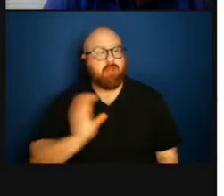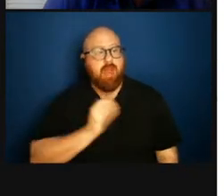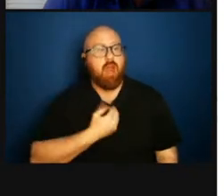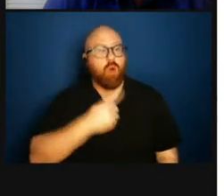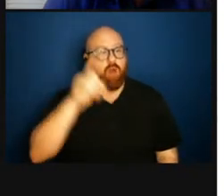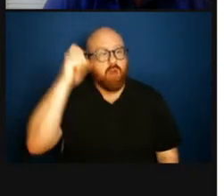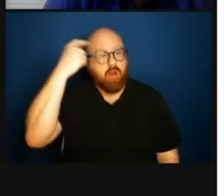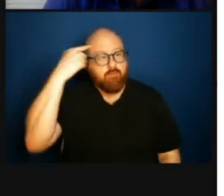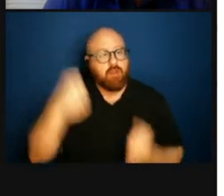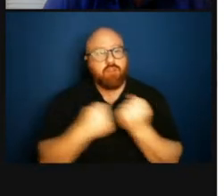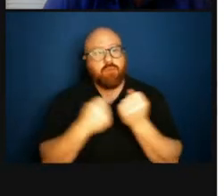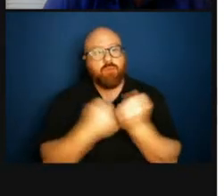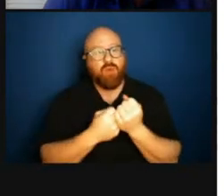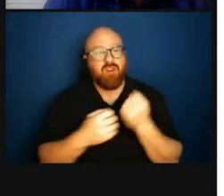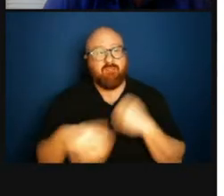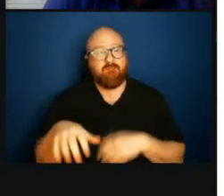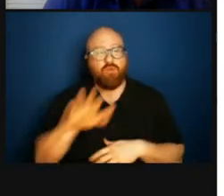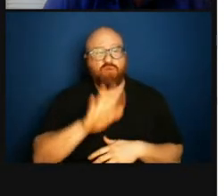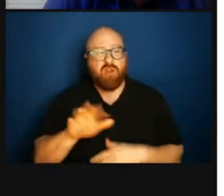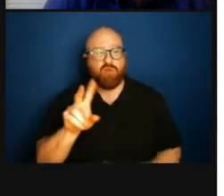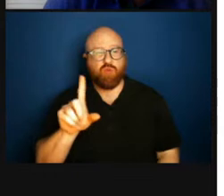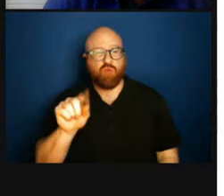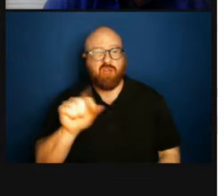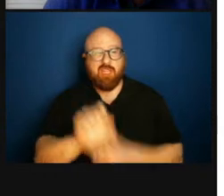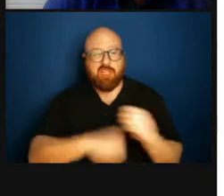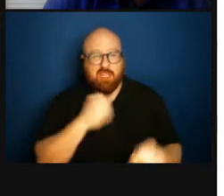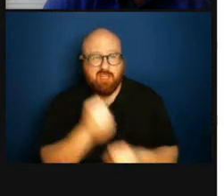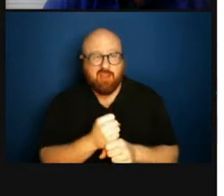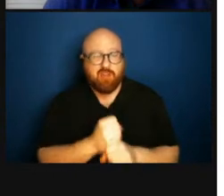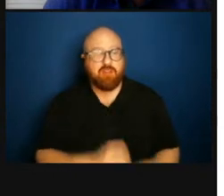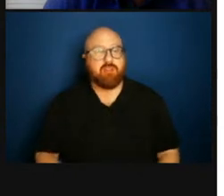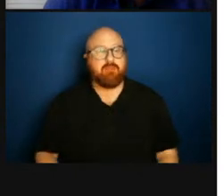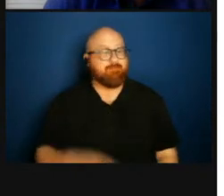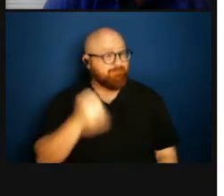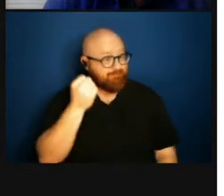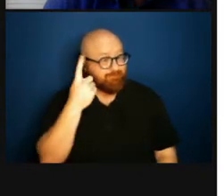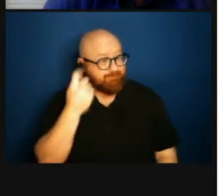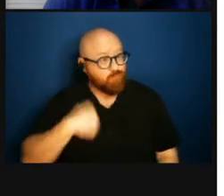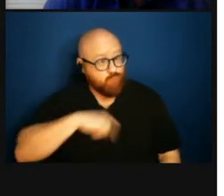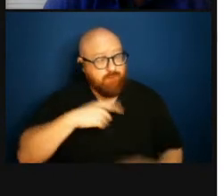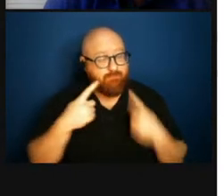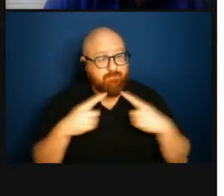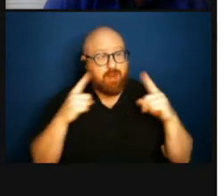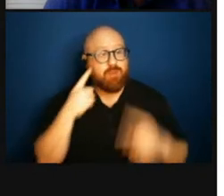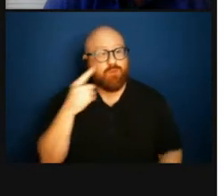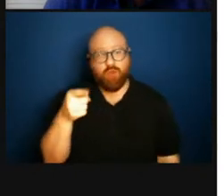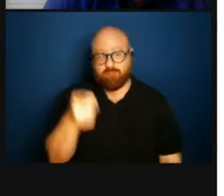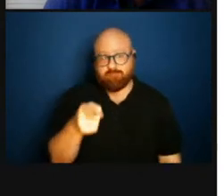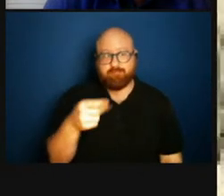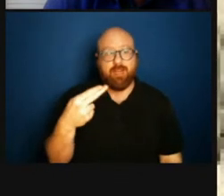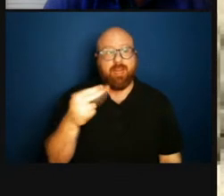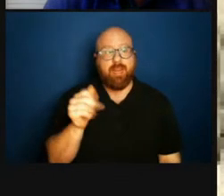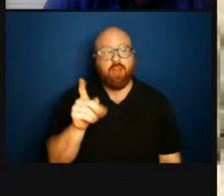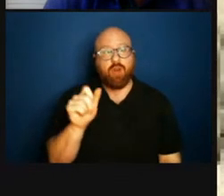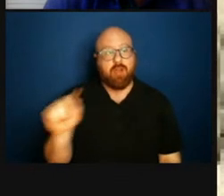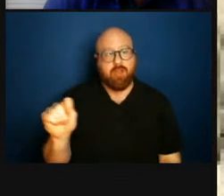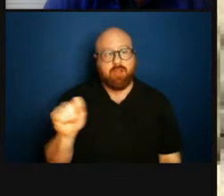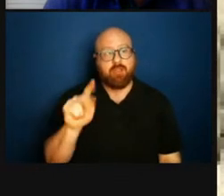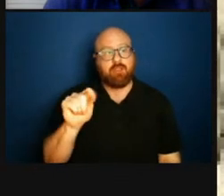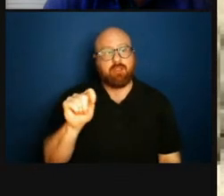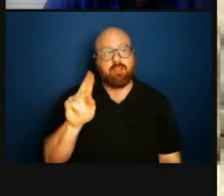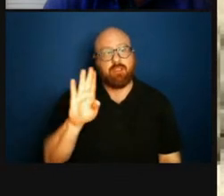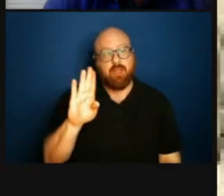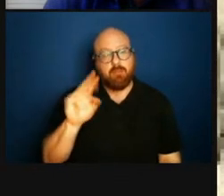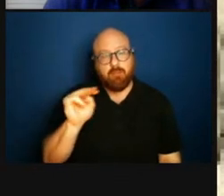Maryland is famous for its role in the Underground Railroad with Harriet Tubman and her remarkable courage. Next. But